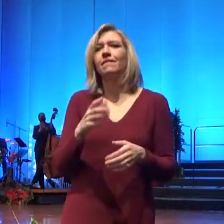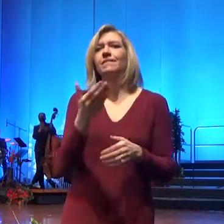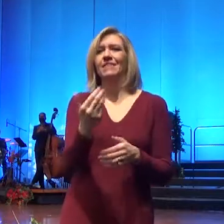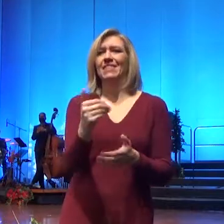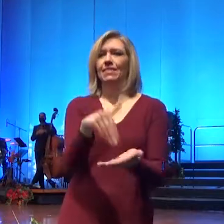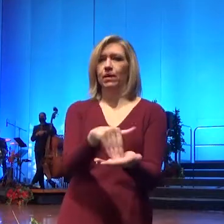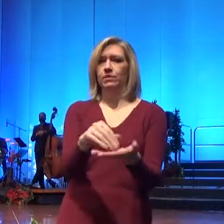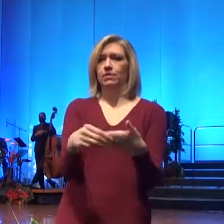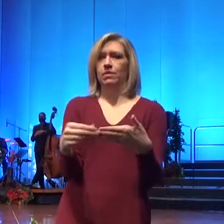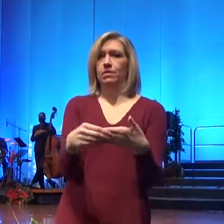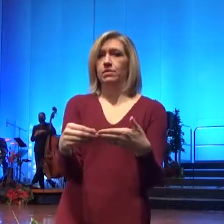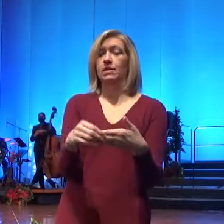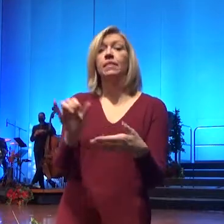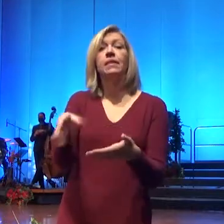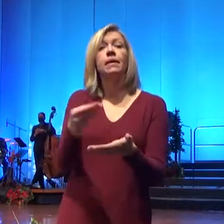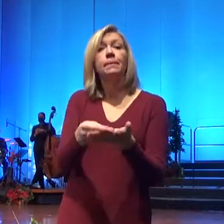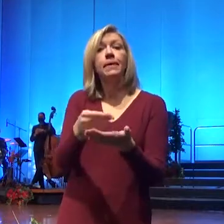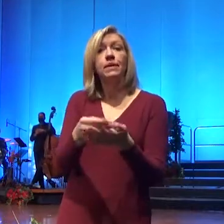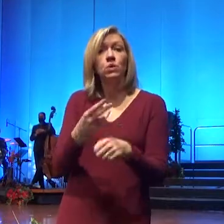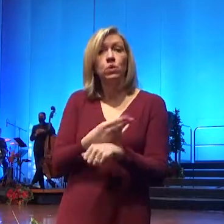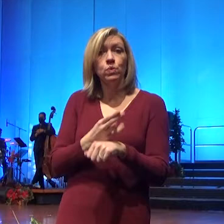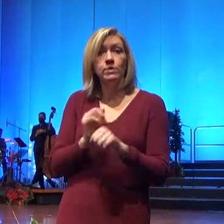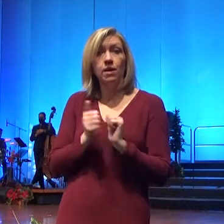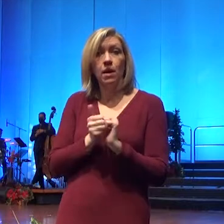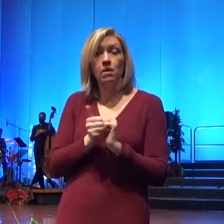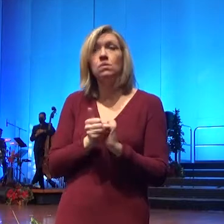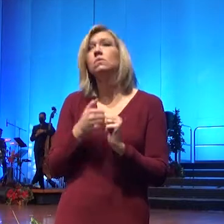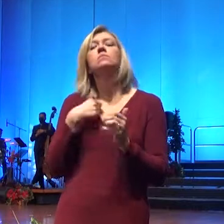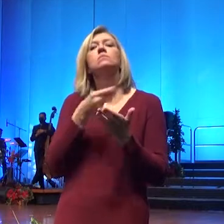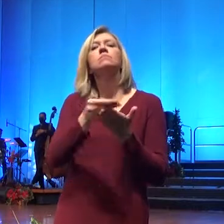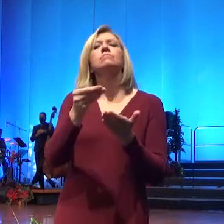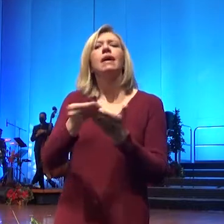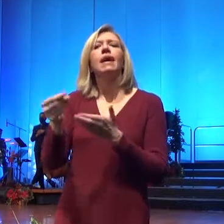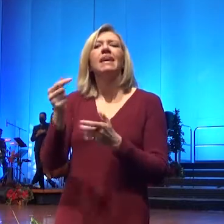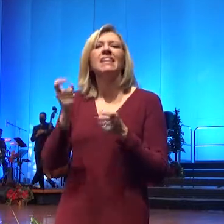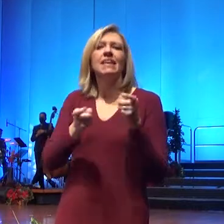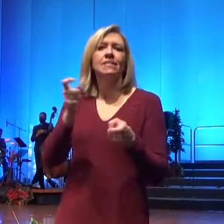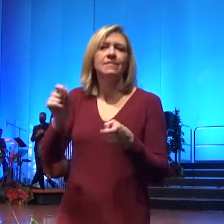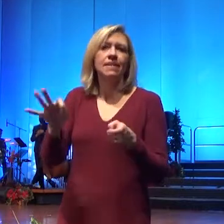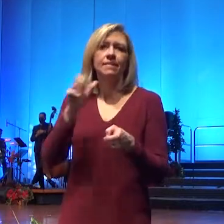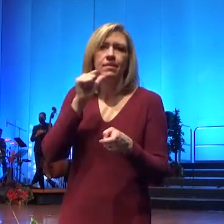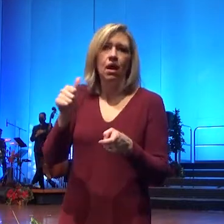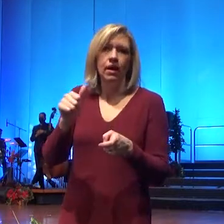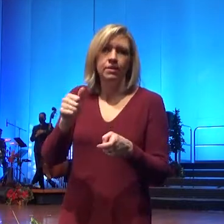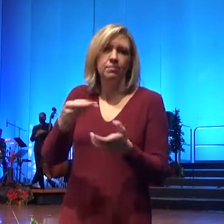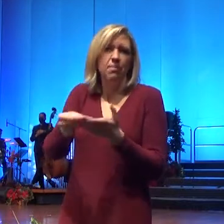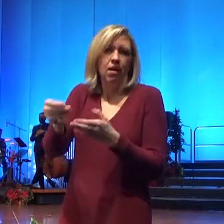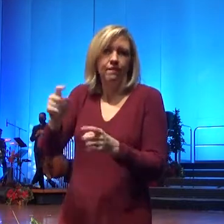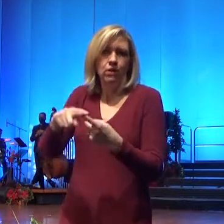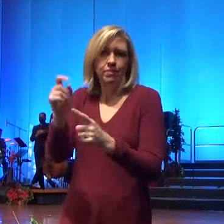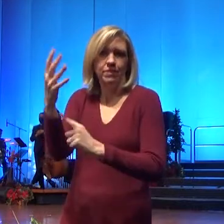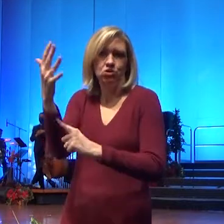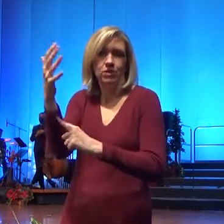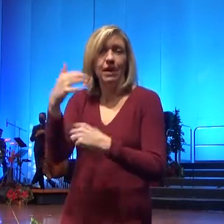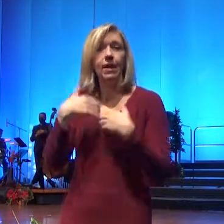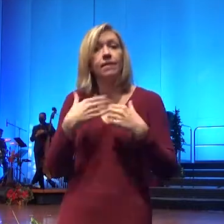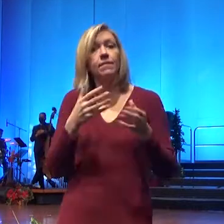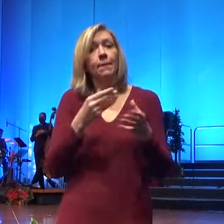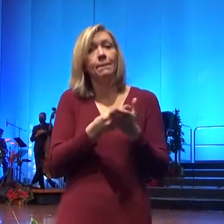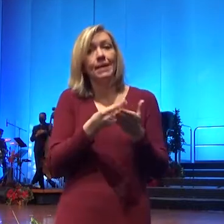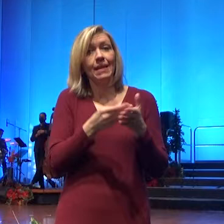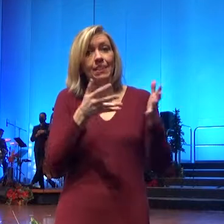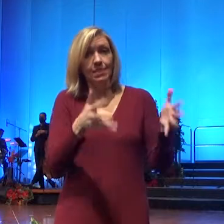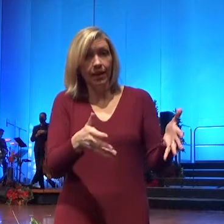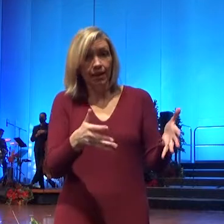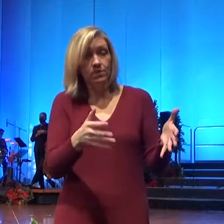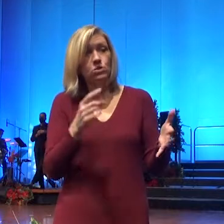That money, so that you know how it's used, we use it to buy gifts that are not fulfilled on the tree, but we have a lot of money left over. So